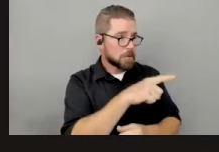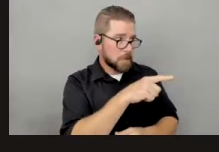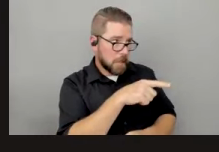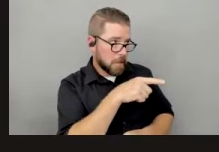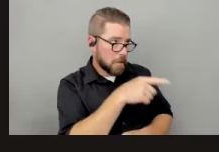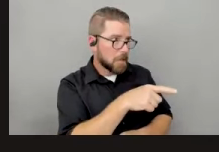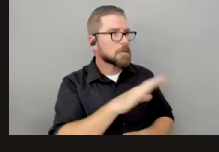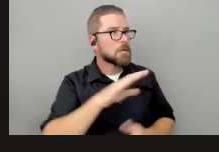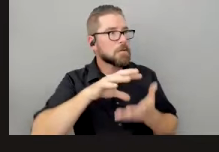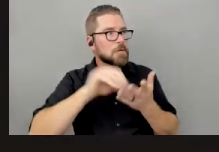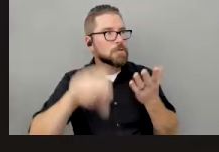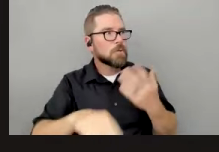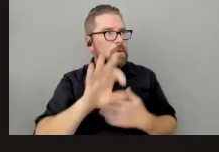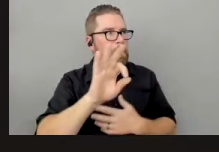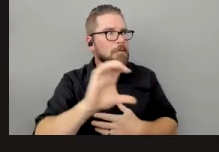done.